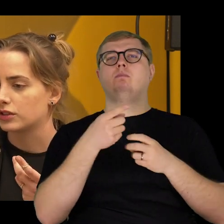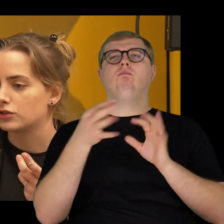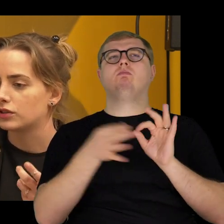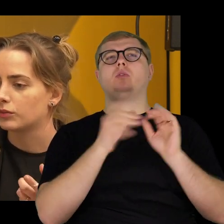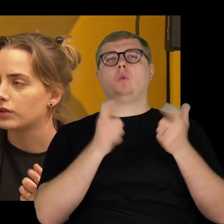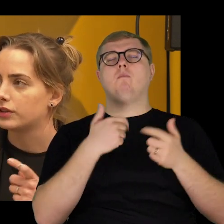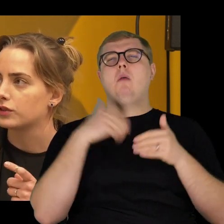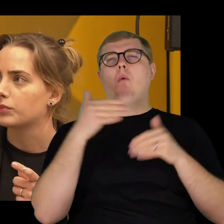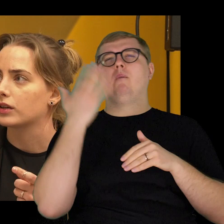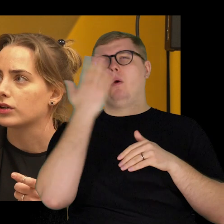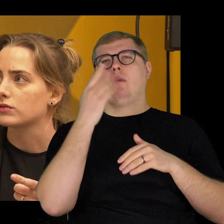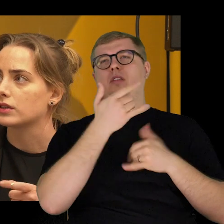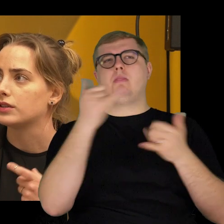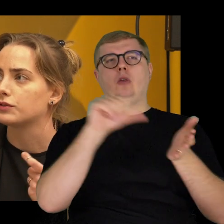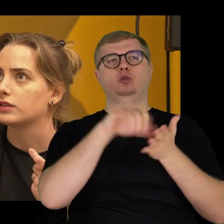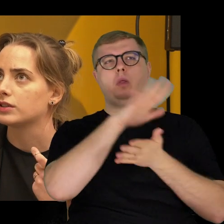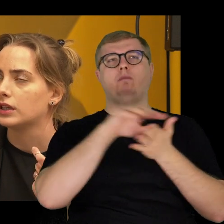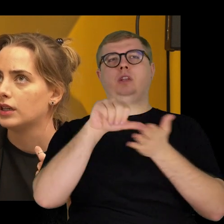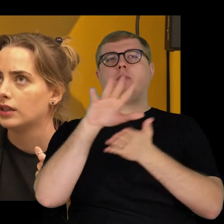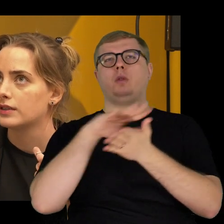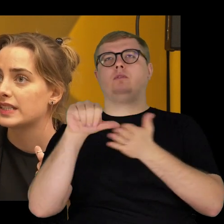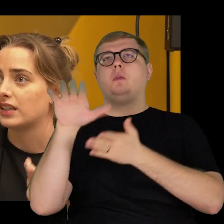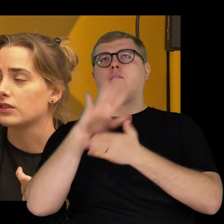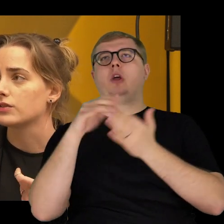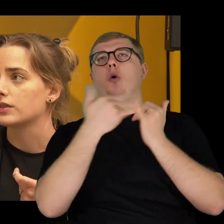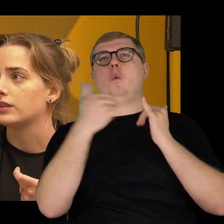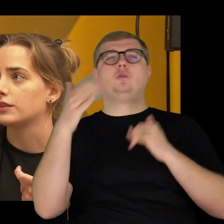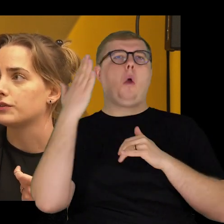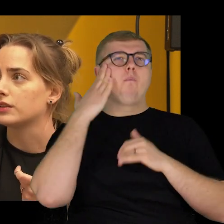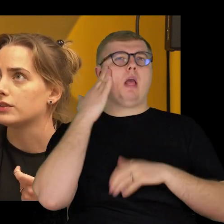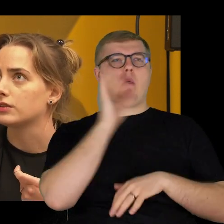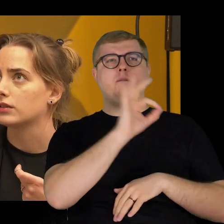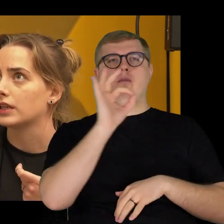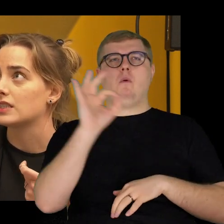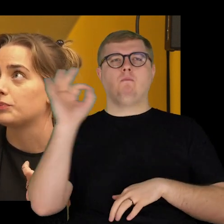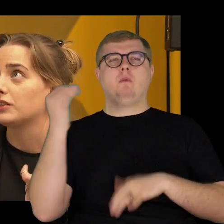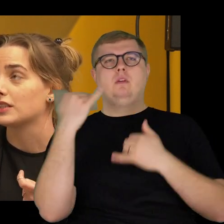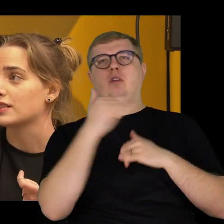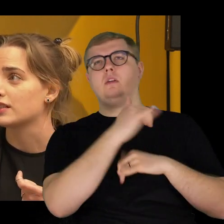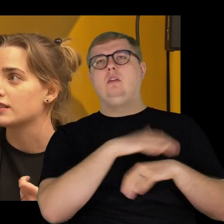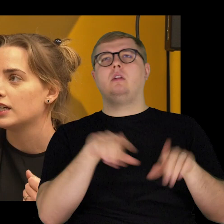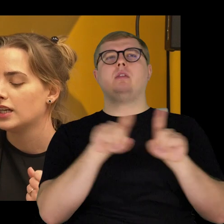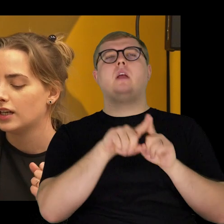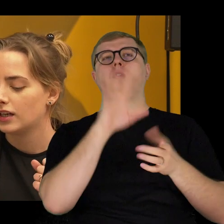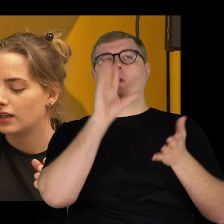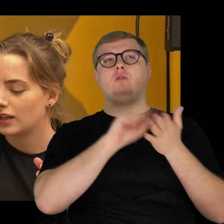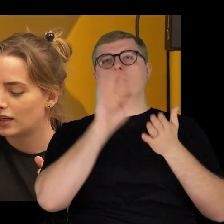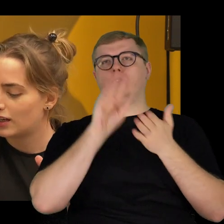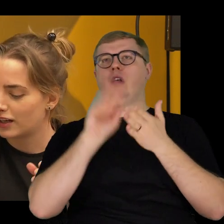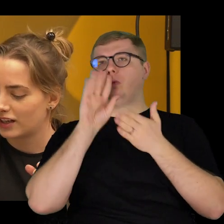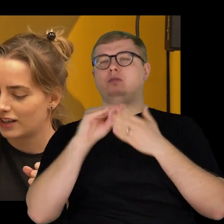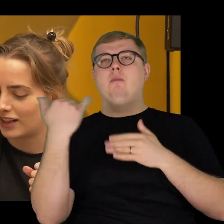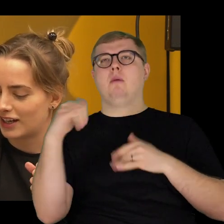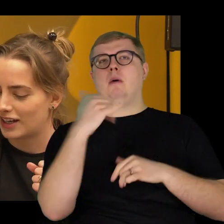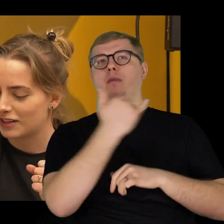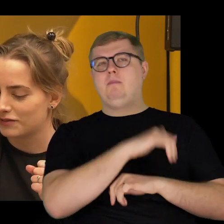imagine that you come with different backgrounds and different skills and different experiences, and